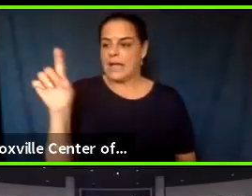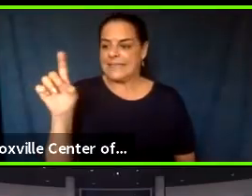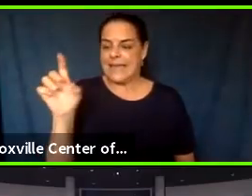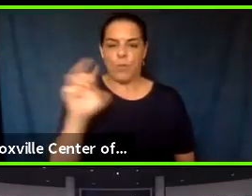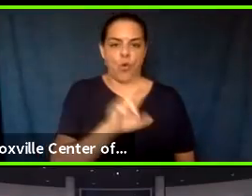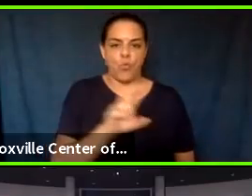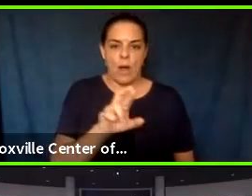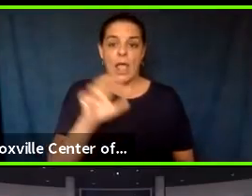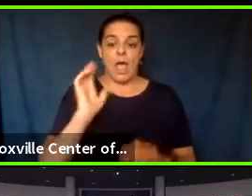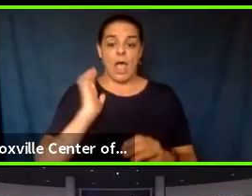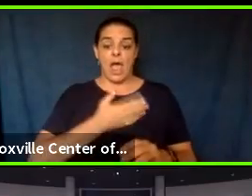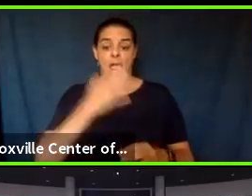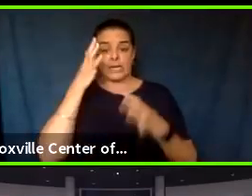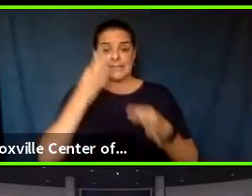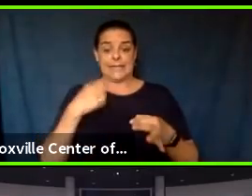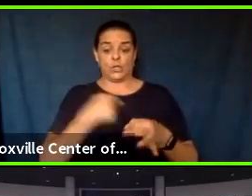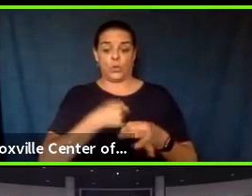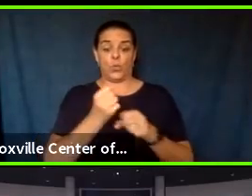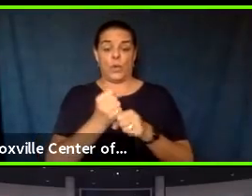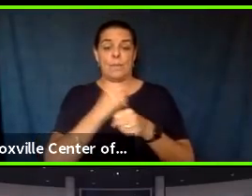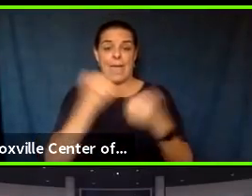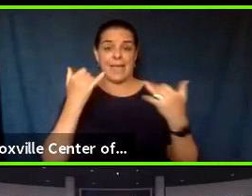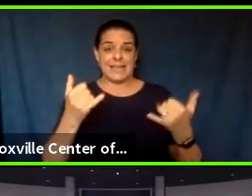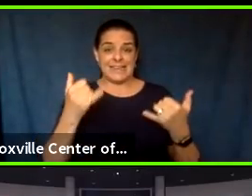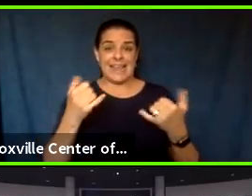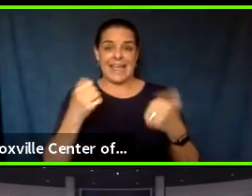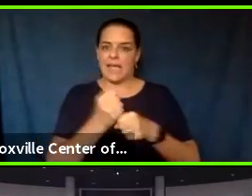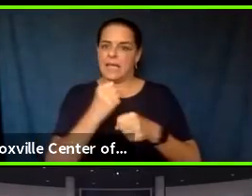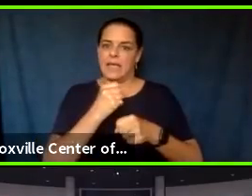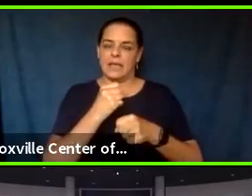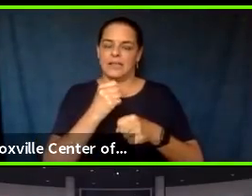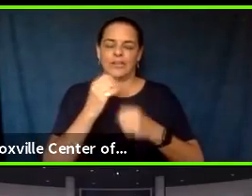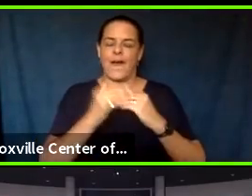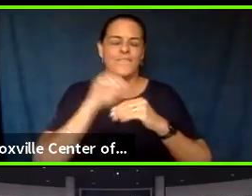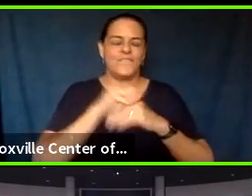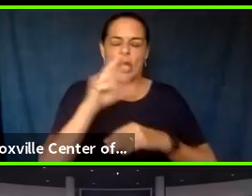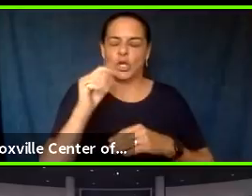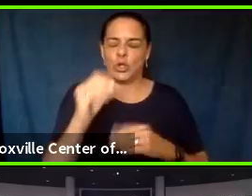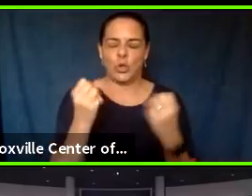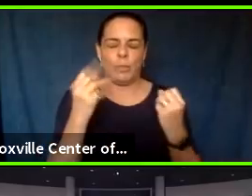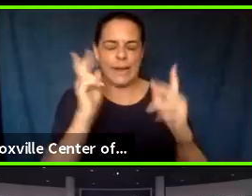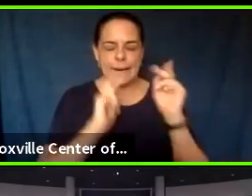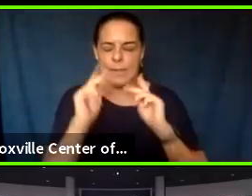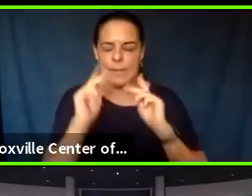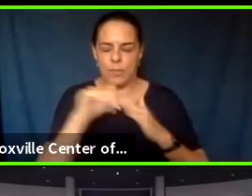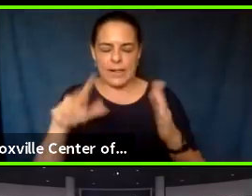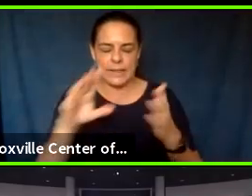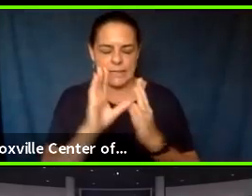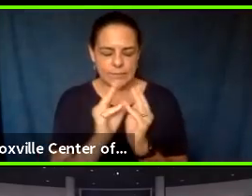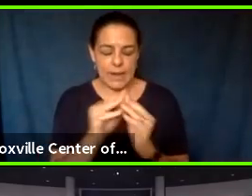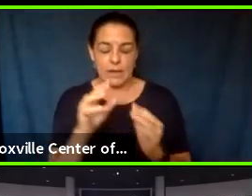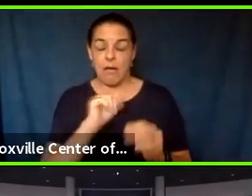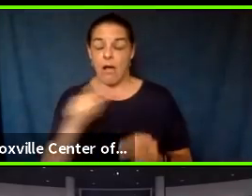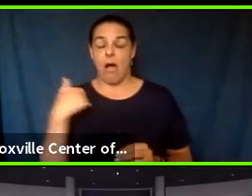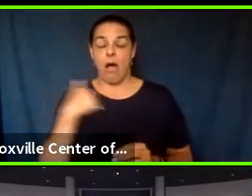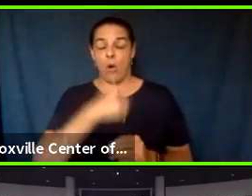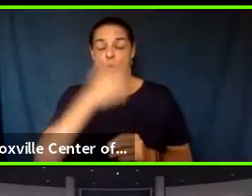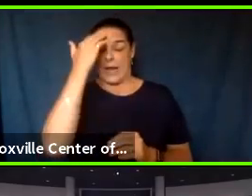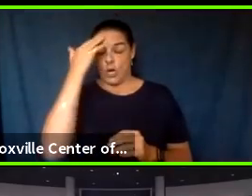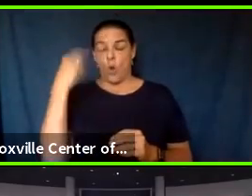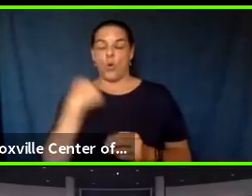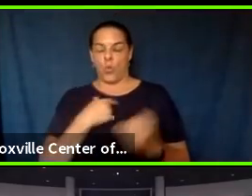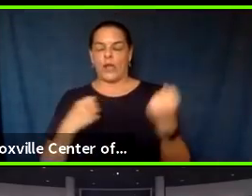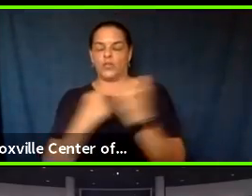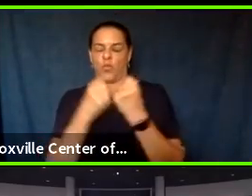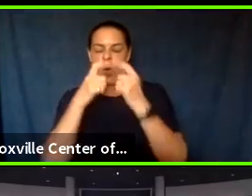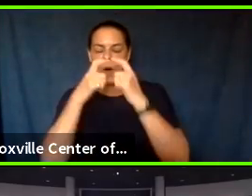make today affect far too many people for us to make the wrong decisions here in these meetings. All we know is that we're for the mask mandate.